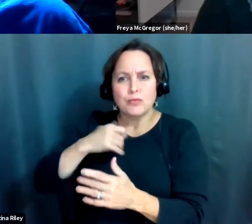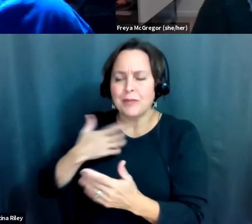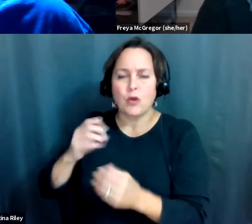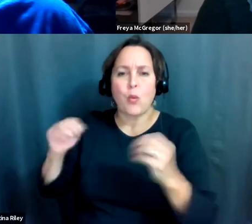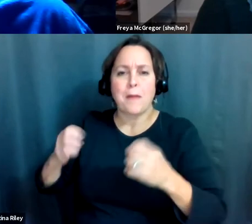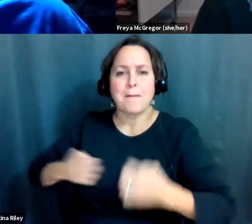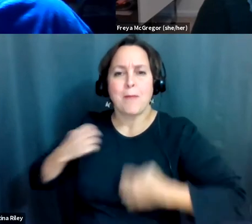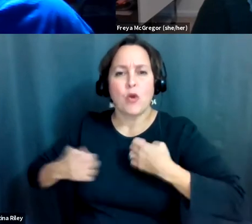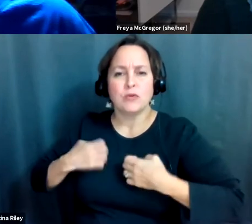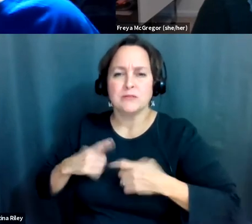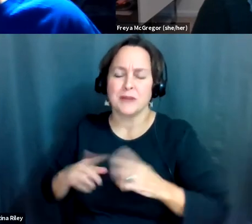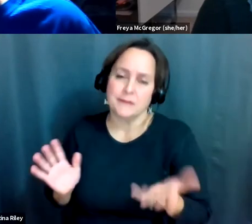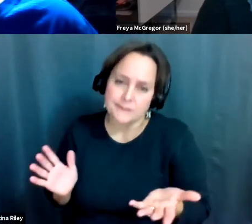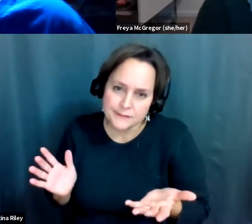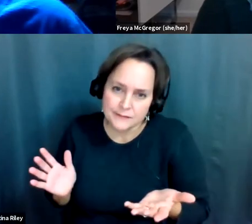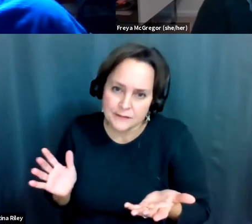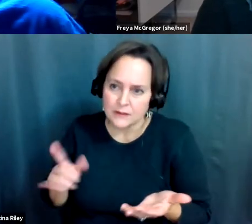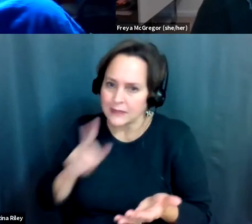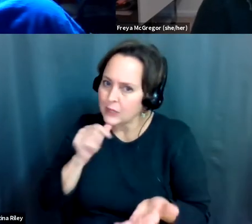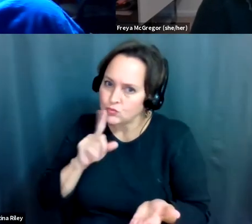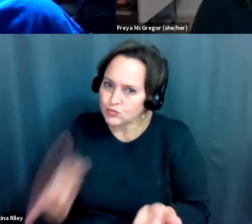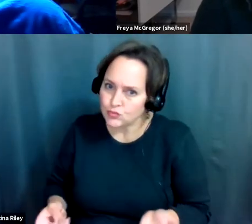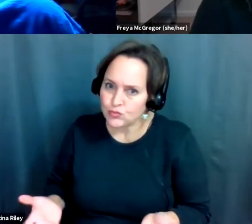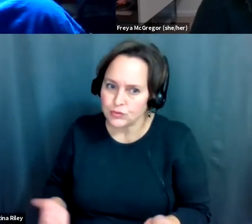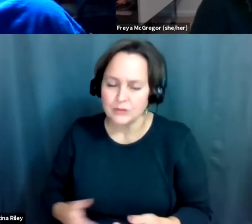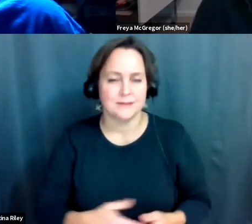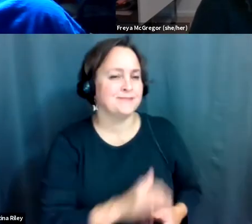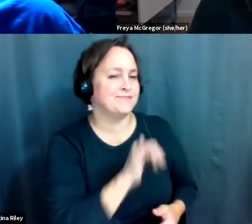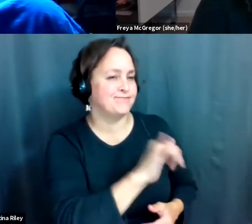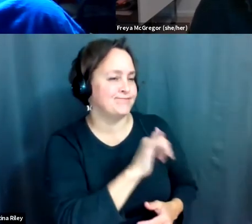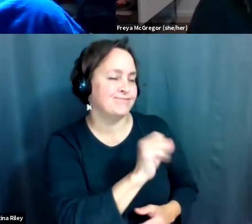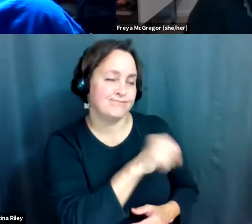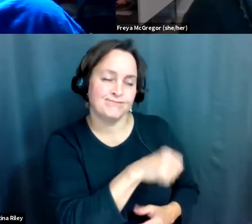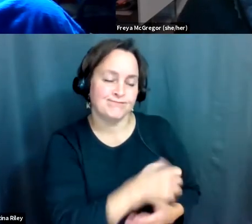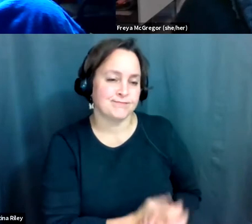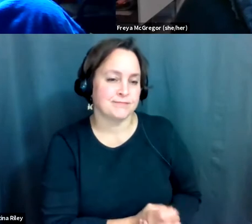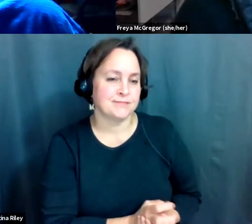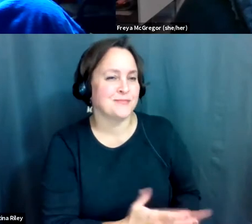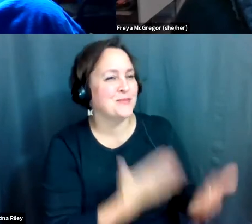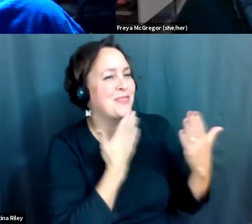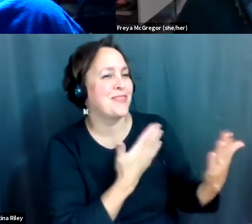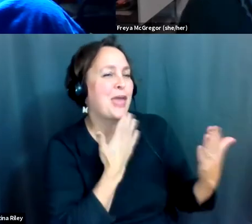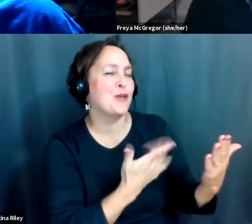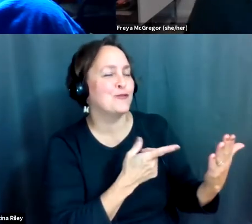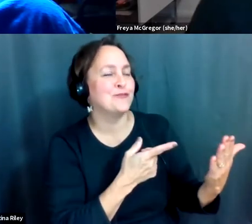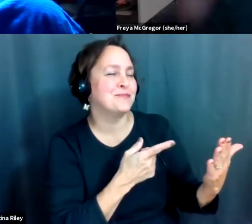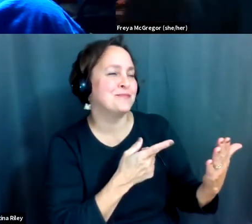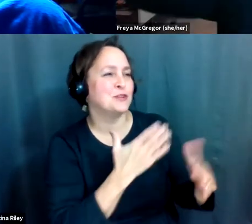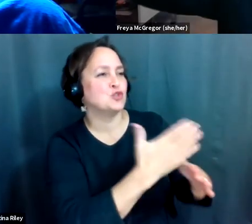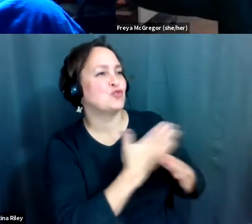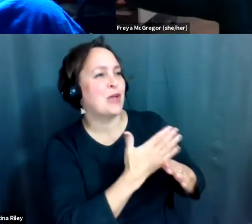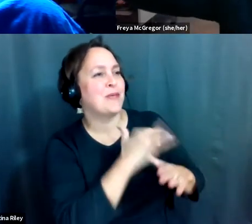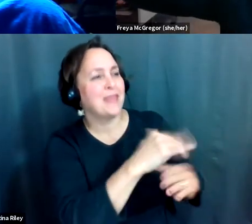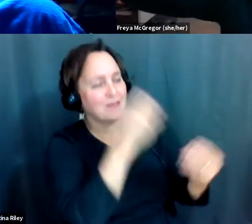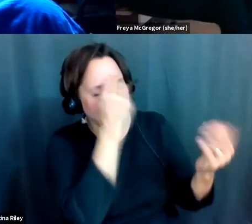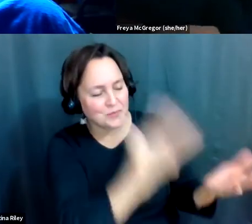nothing could be further from the truth. Yeah. Yeah. Yeah. Um, thank you for, thank you for sharing all of